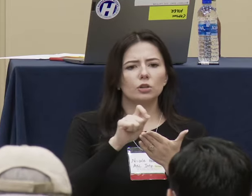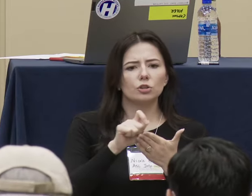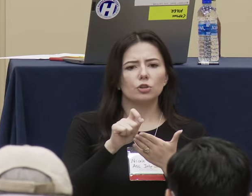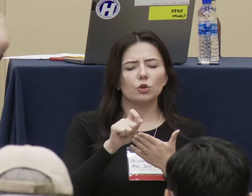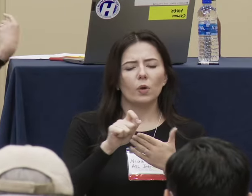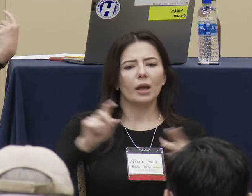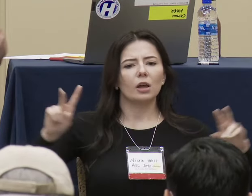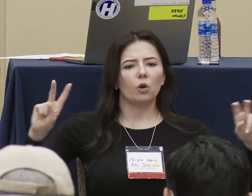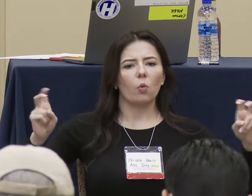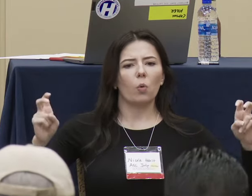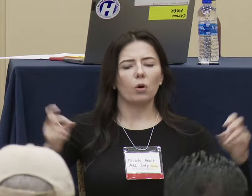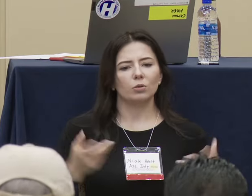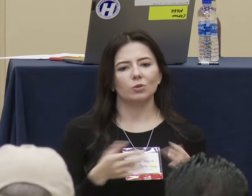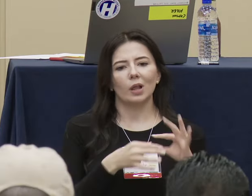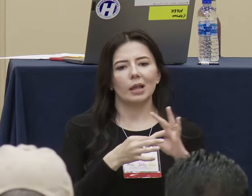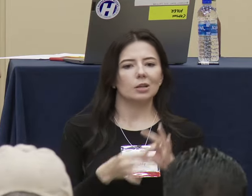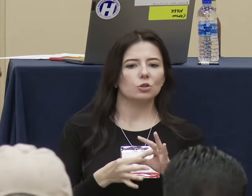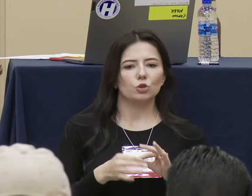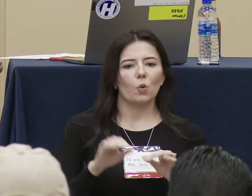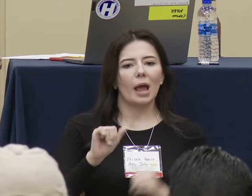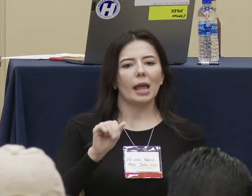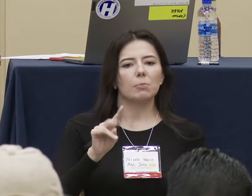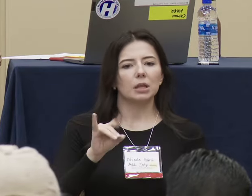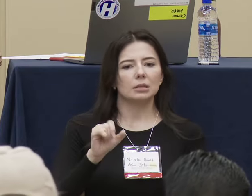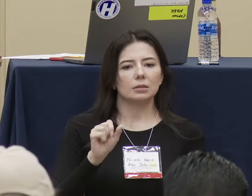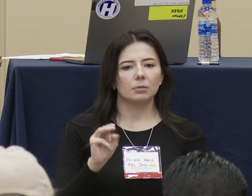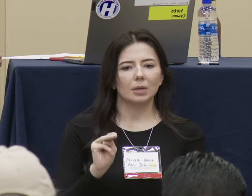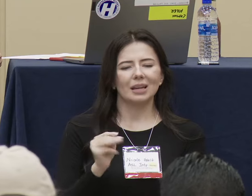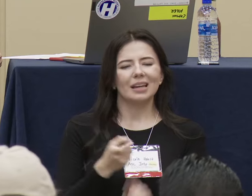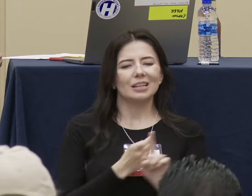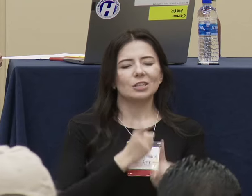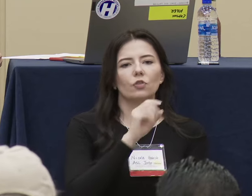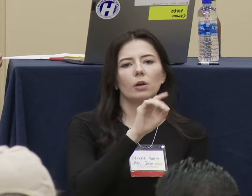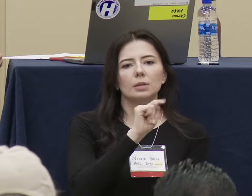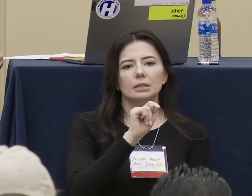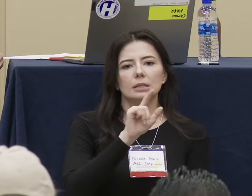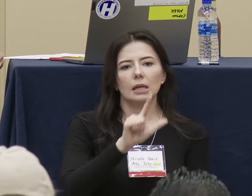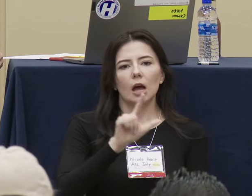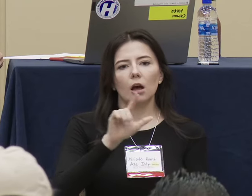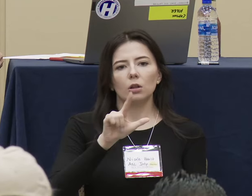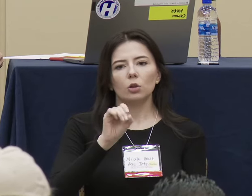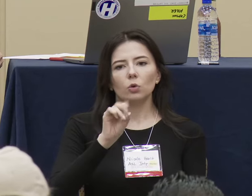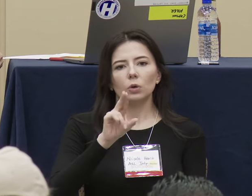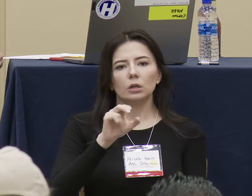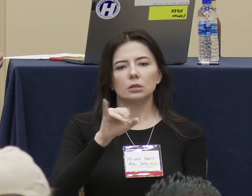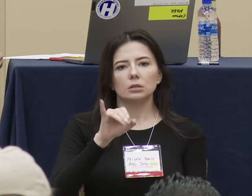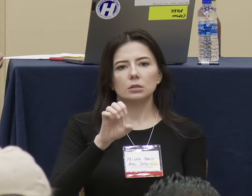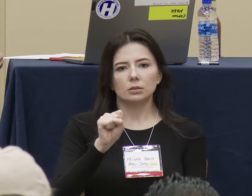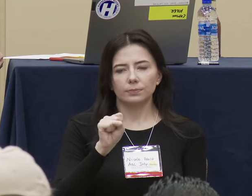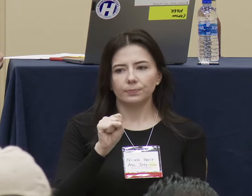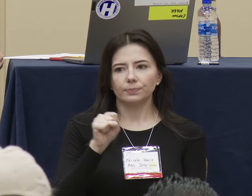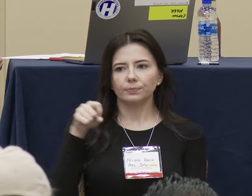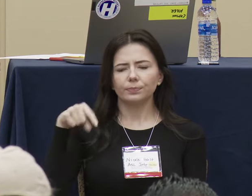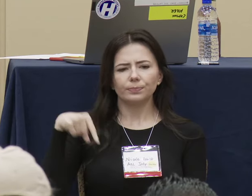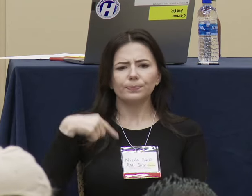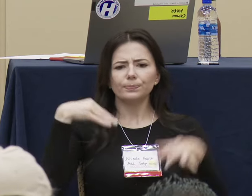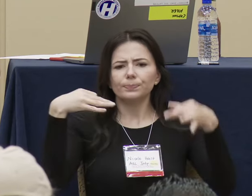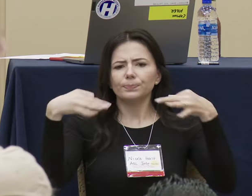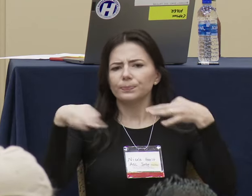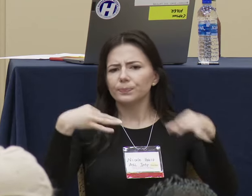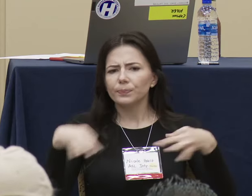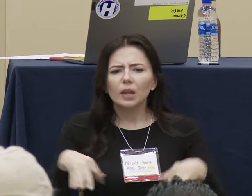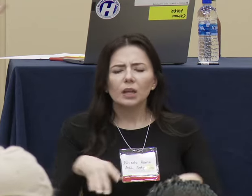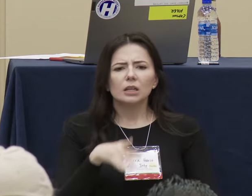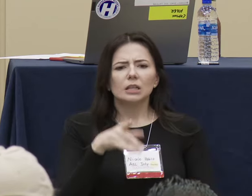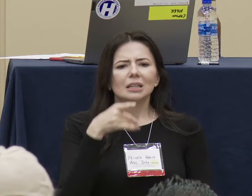ableism that I'm gonna kind of build on. This is from T.L. Lewis. And this definition really